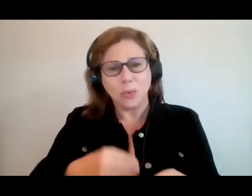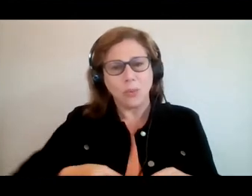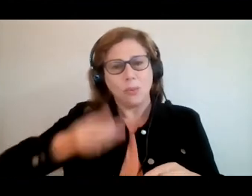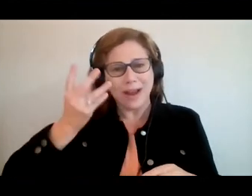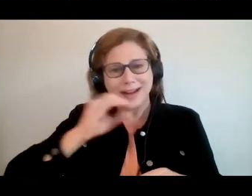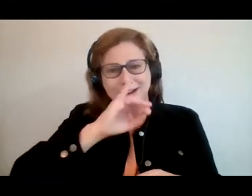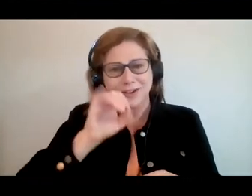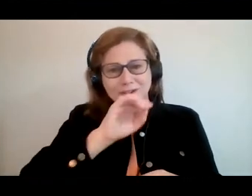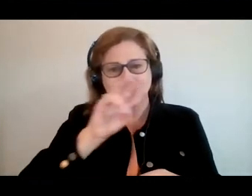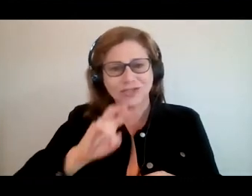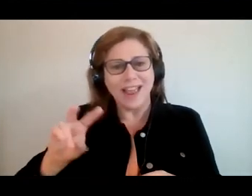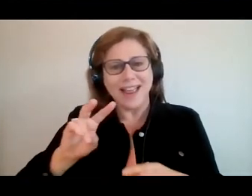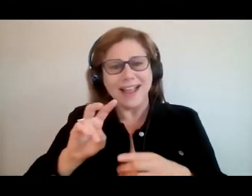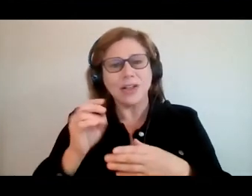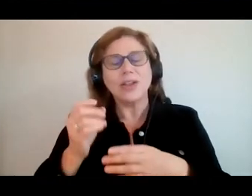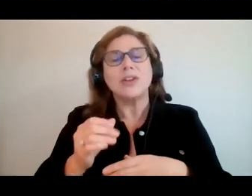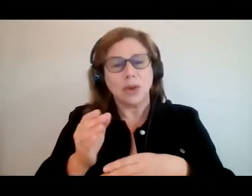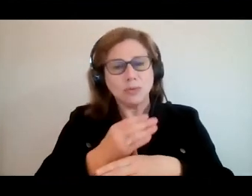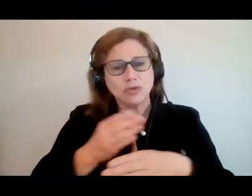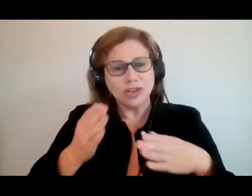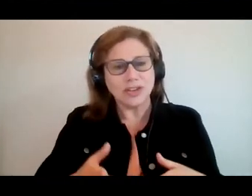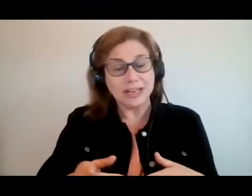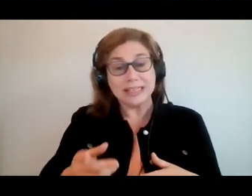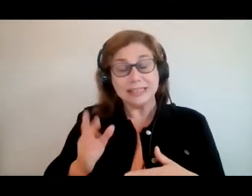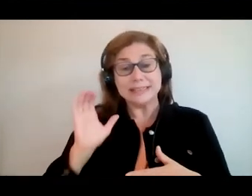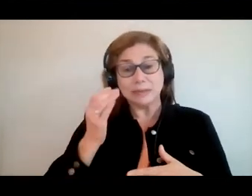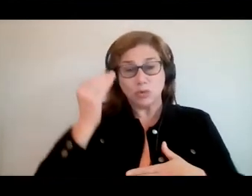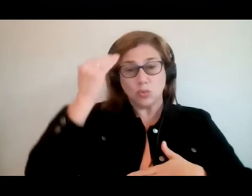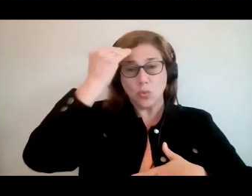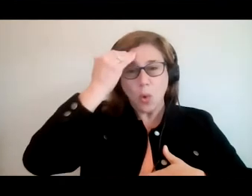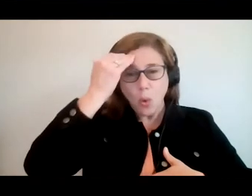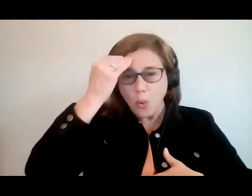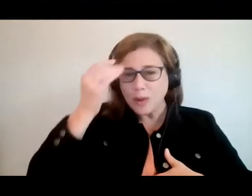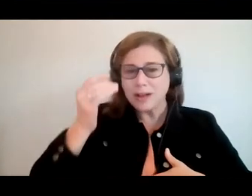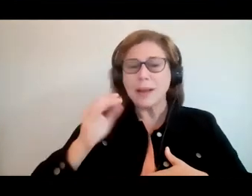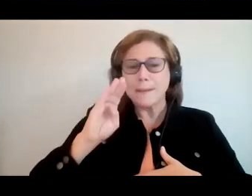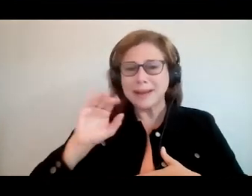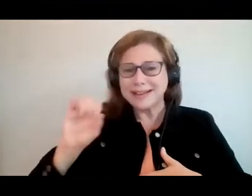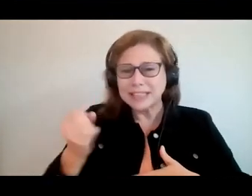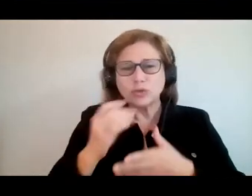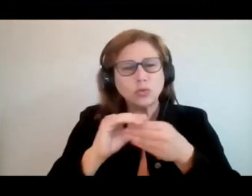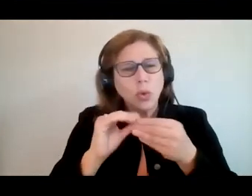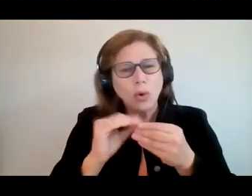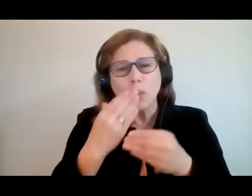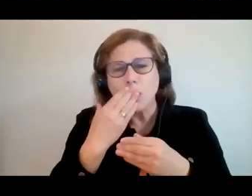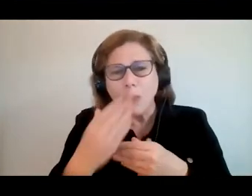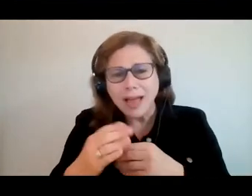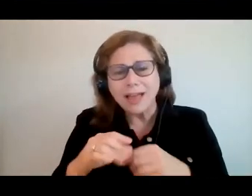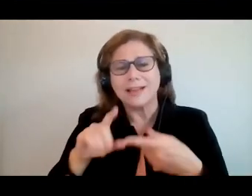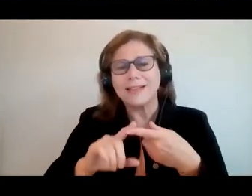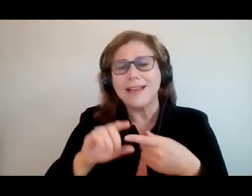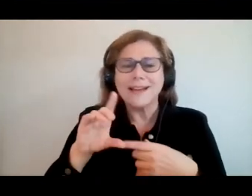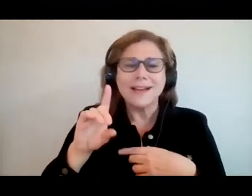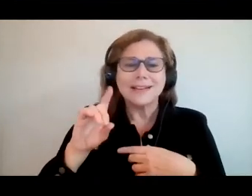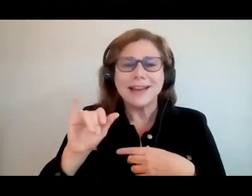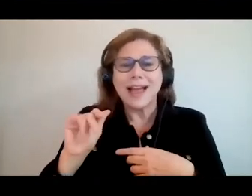very well versed in Billy's story, in the Diane Middlebrook book, you know. And just wondering if you can tell us